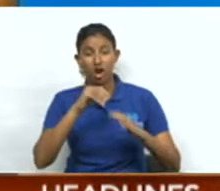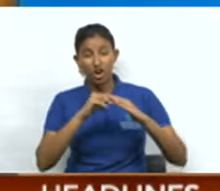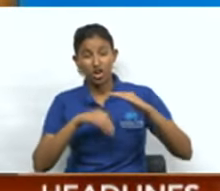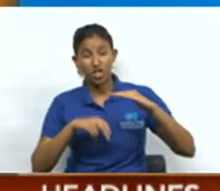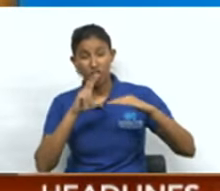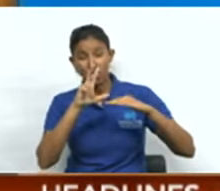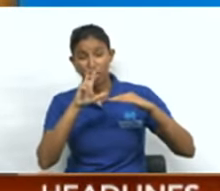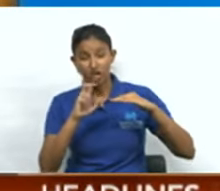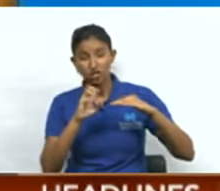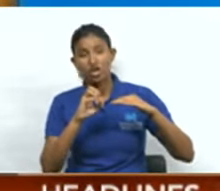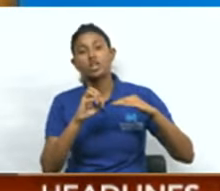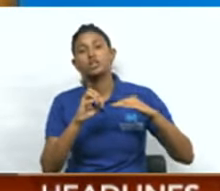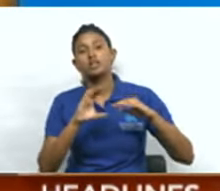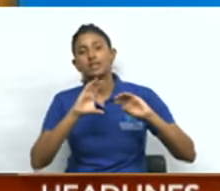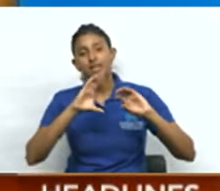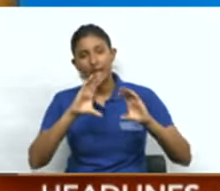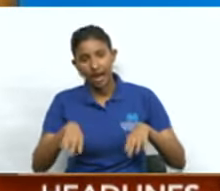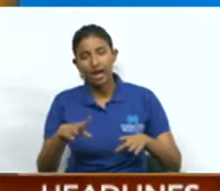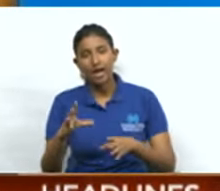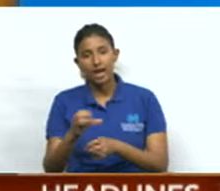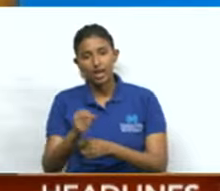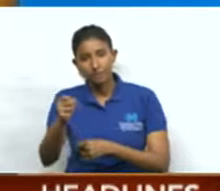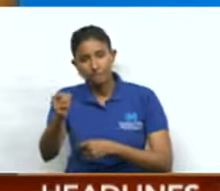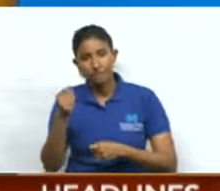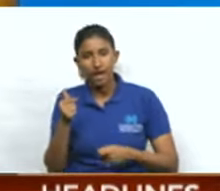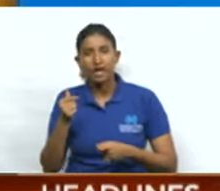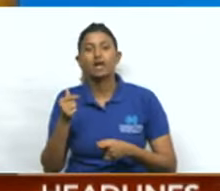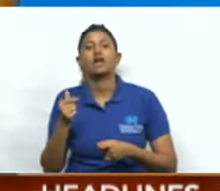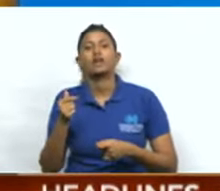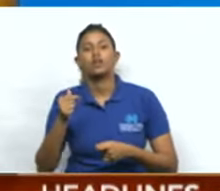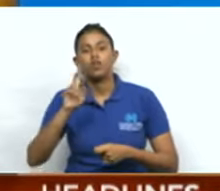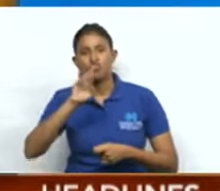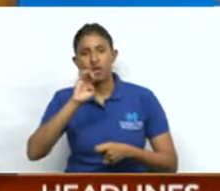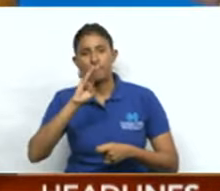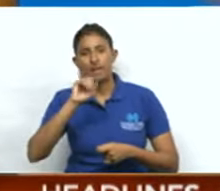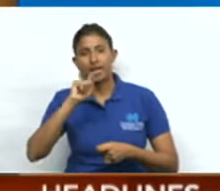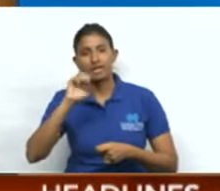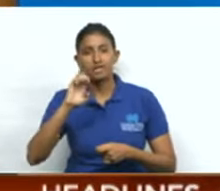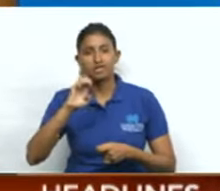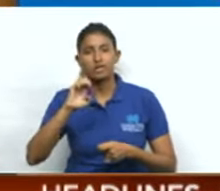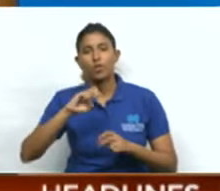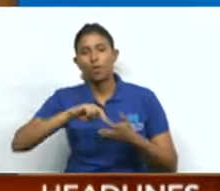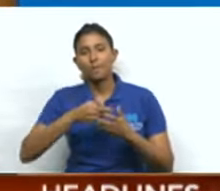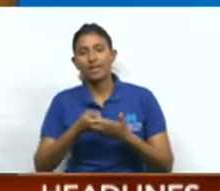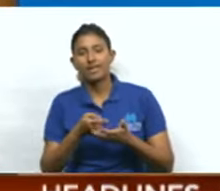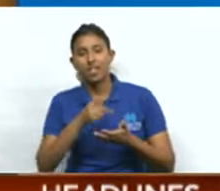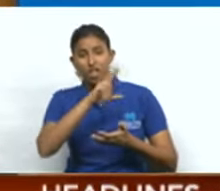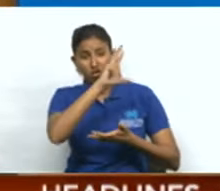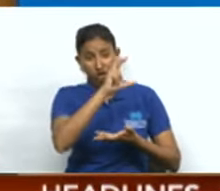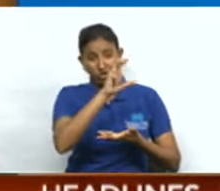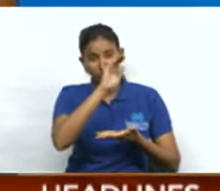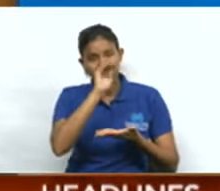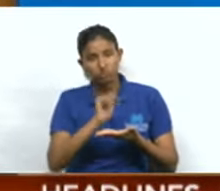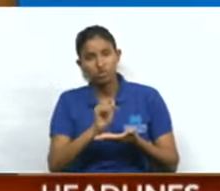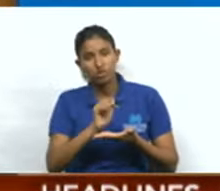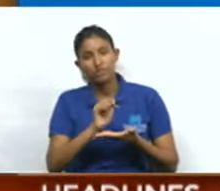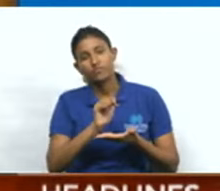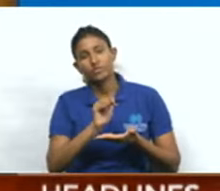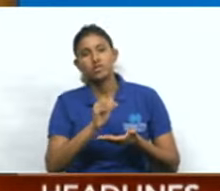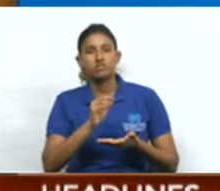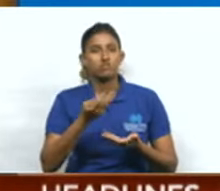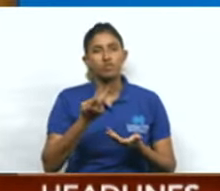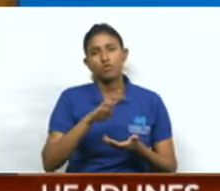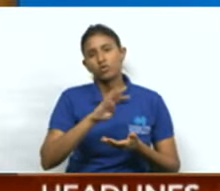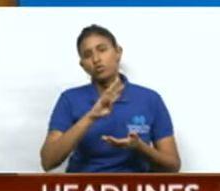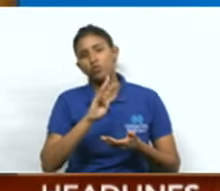substantial rebate on the bill so that your bill could be reduced from $300 to maybe $225